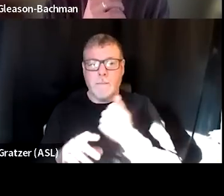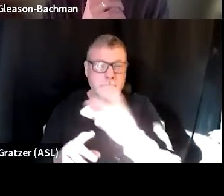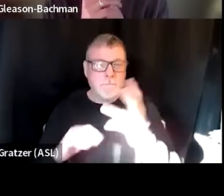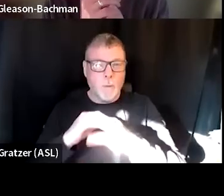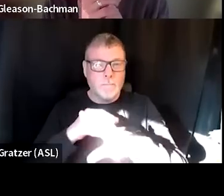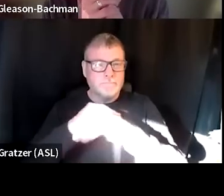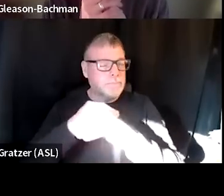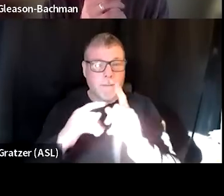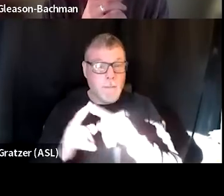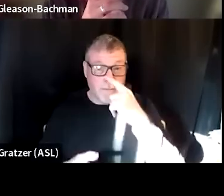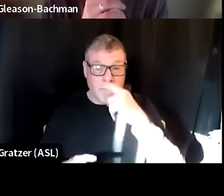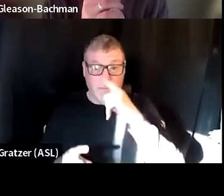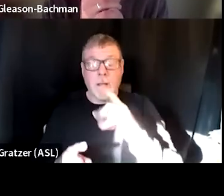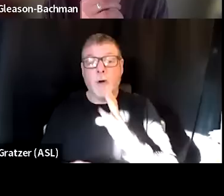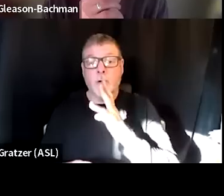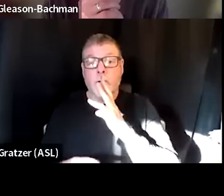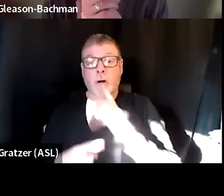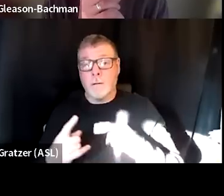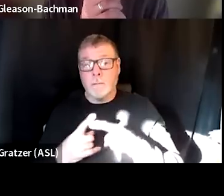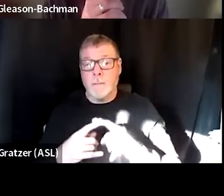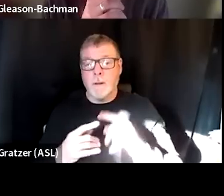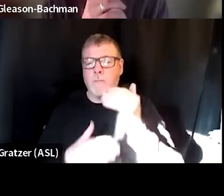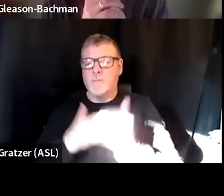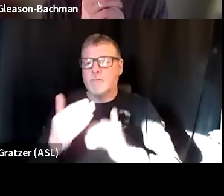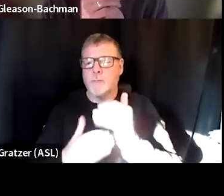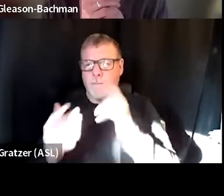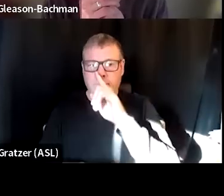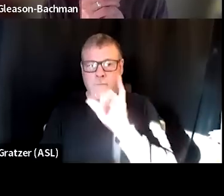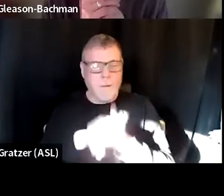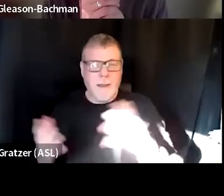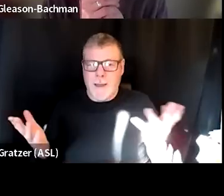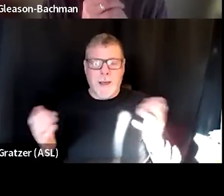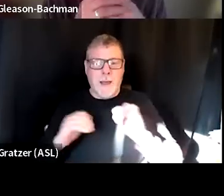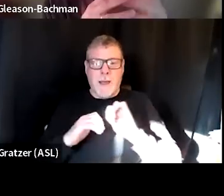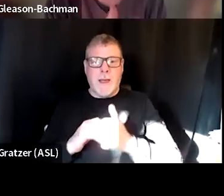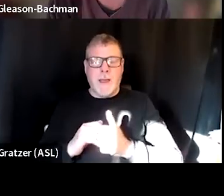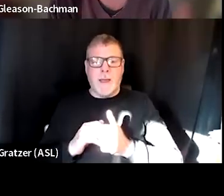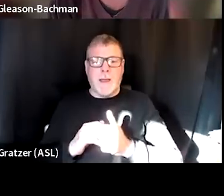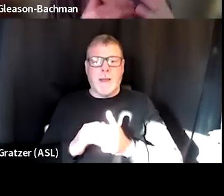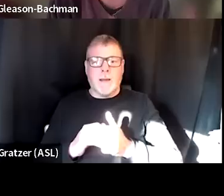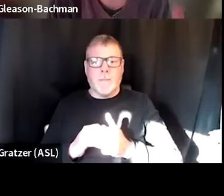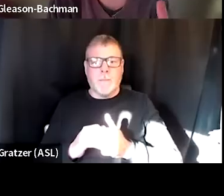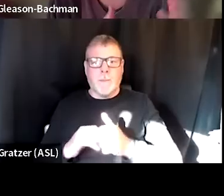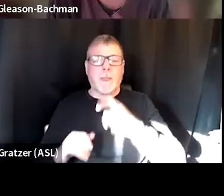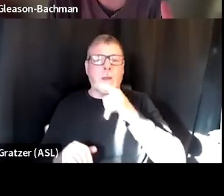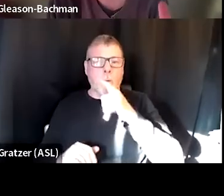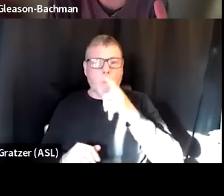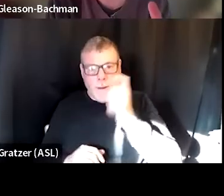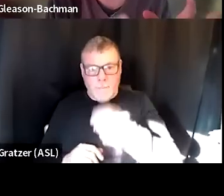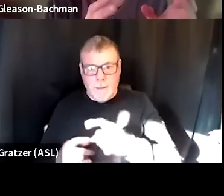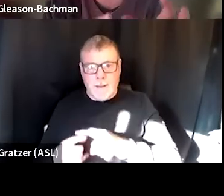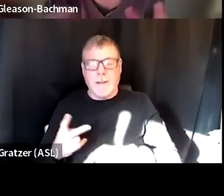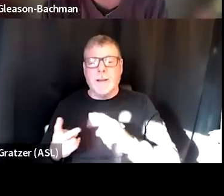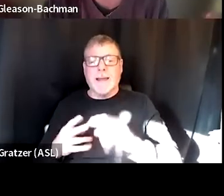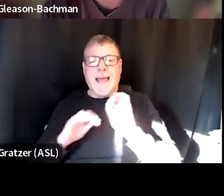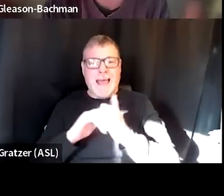you all just talk a little bit about what the process is for that? Like, how do you and actually who administers them, how do you do